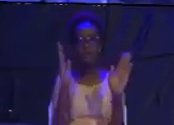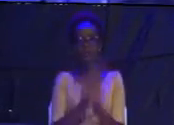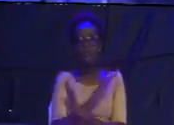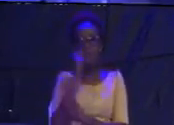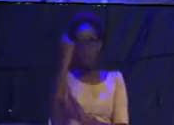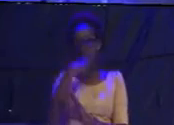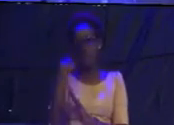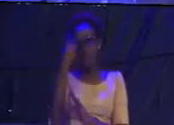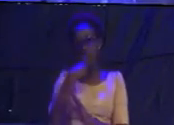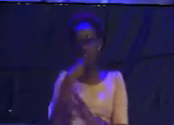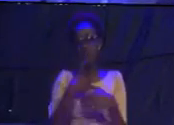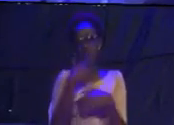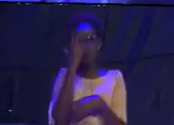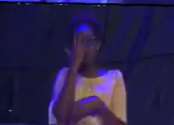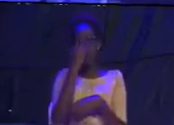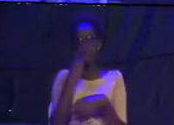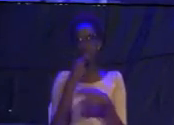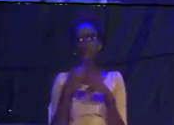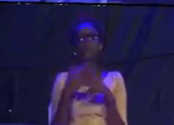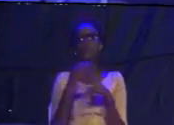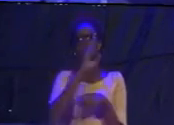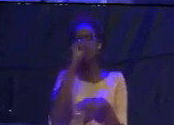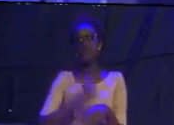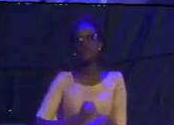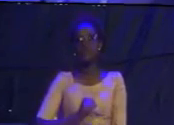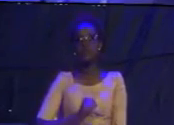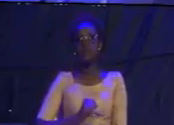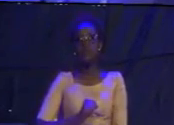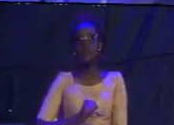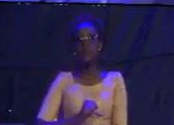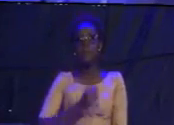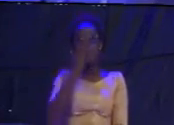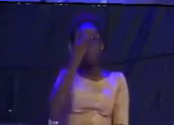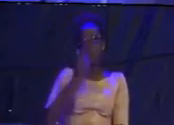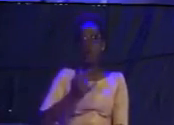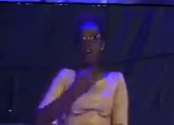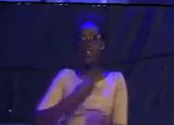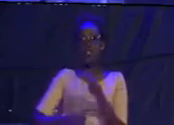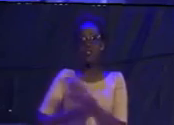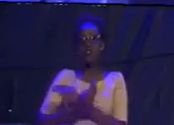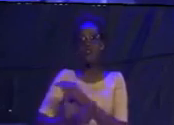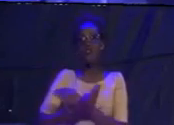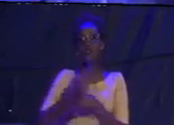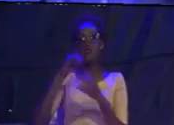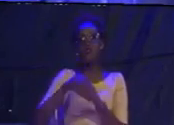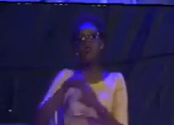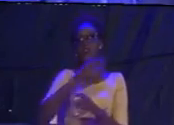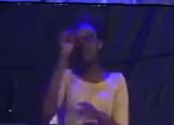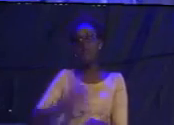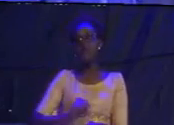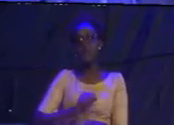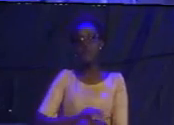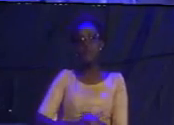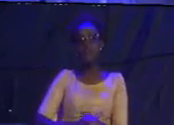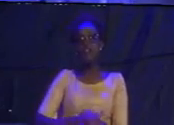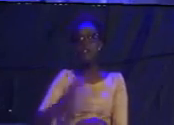half them. We have a shame to be called African because of the corruption in